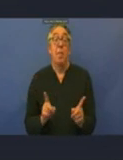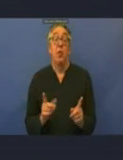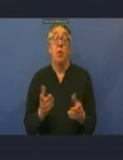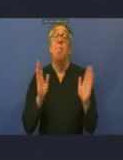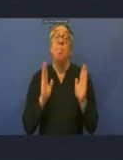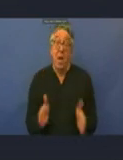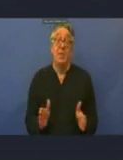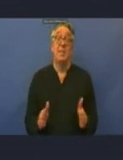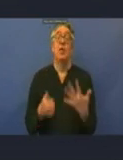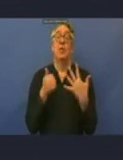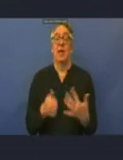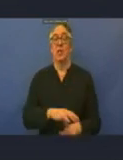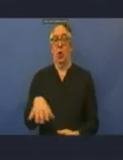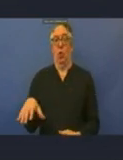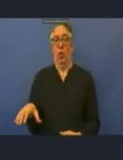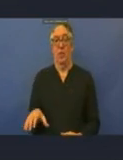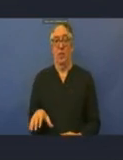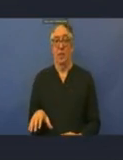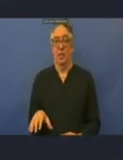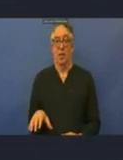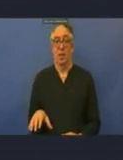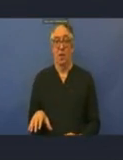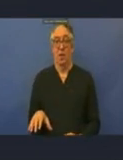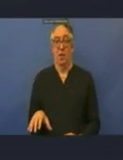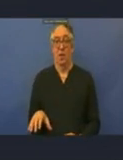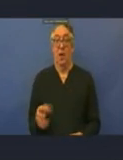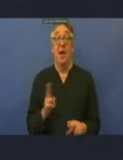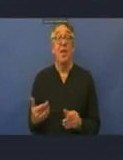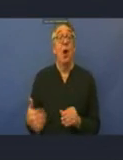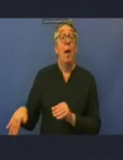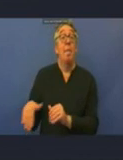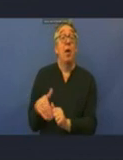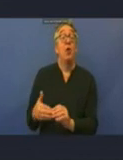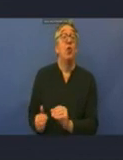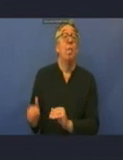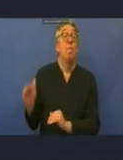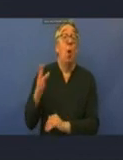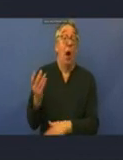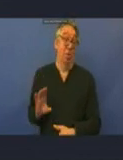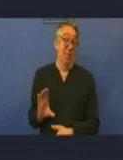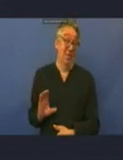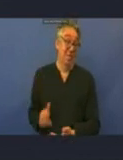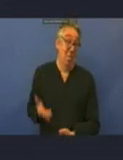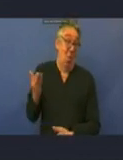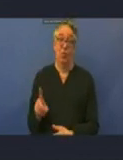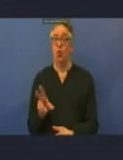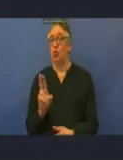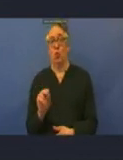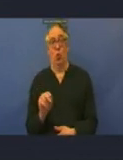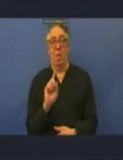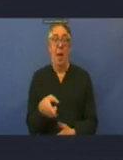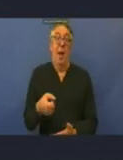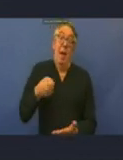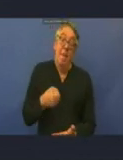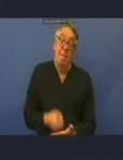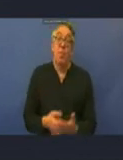the stake doesn't get higher as you have more partners, as long as you have at least 6 minimum organizations from